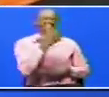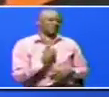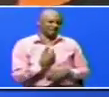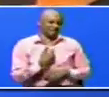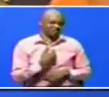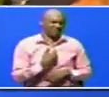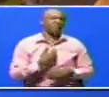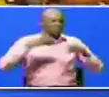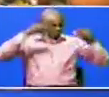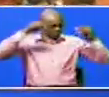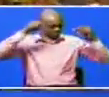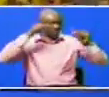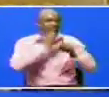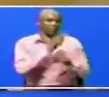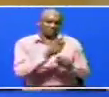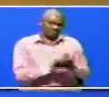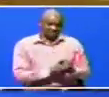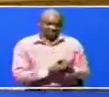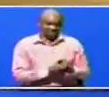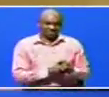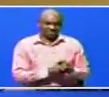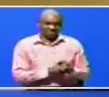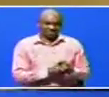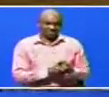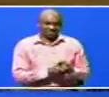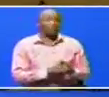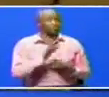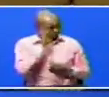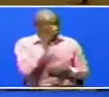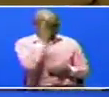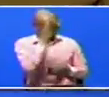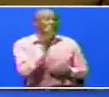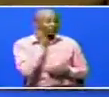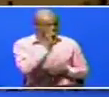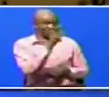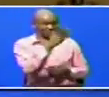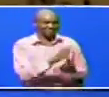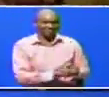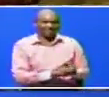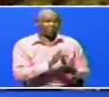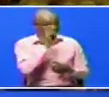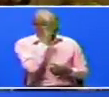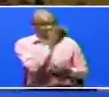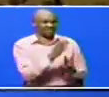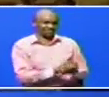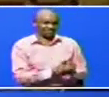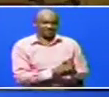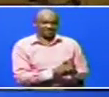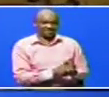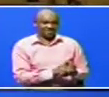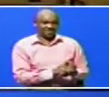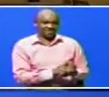who qualify to do this job. Who are the main lawyers? You'll see them out there. You'll see them out there. I don't